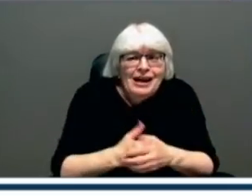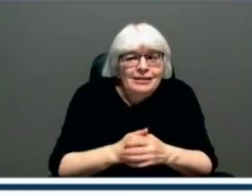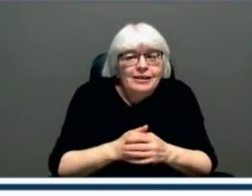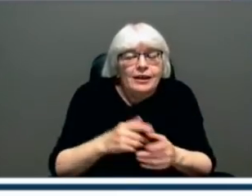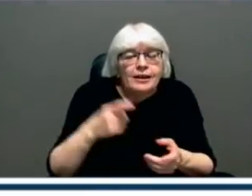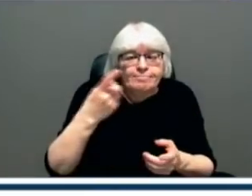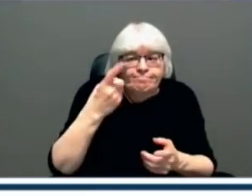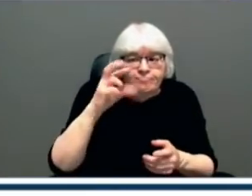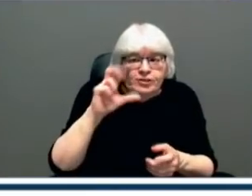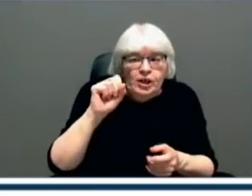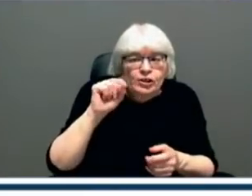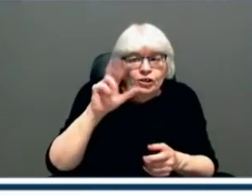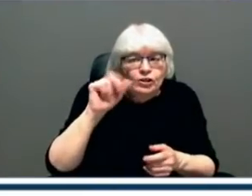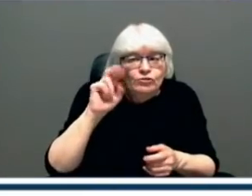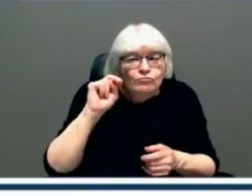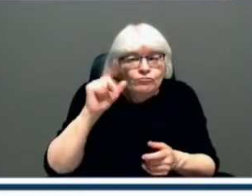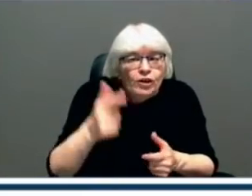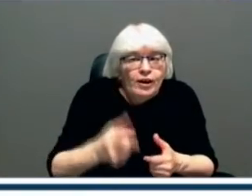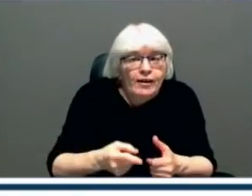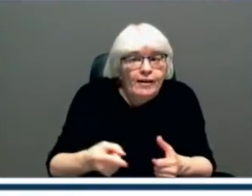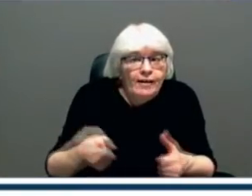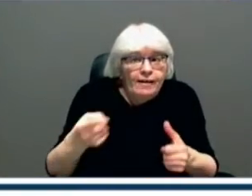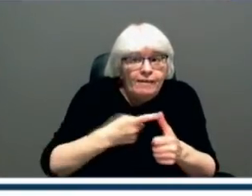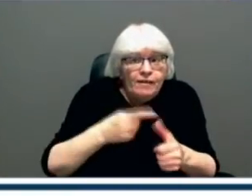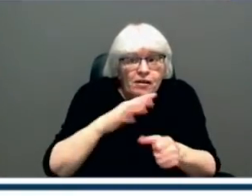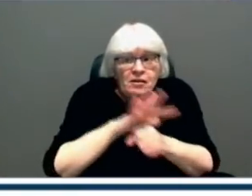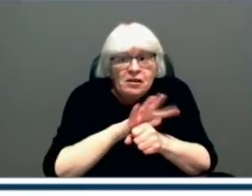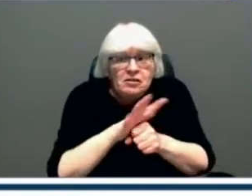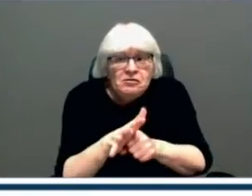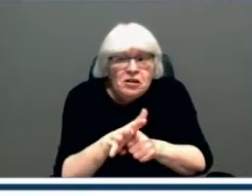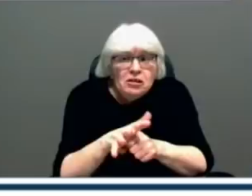of what's happening. We work with our health system partners.